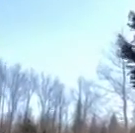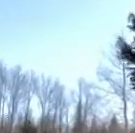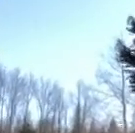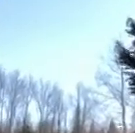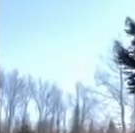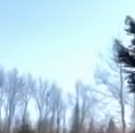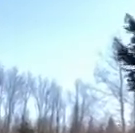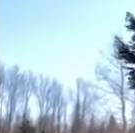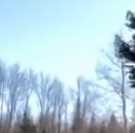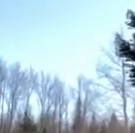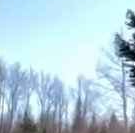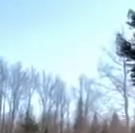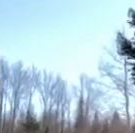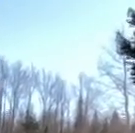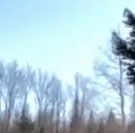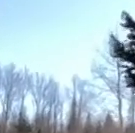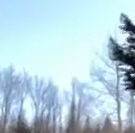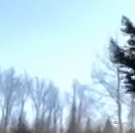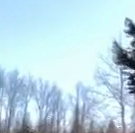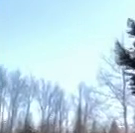Welcome, Jan from St. Paul.